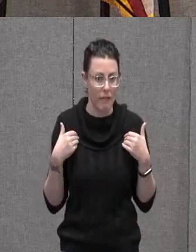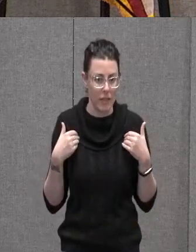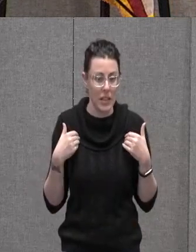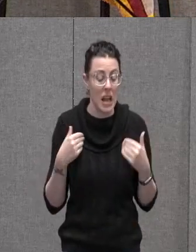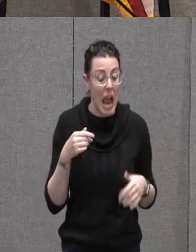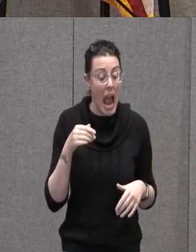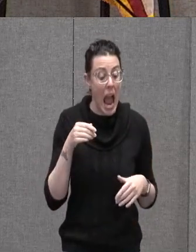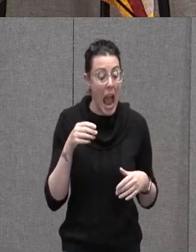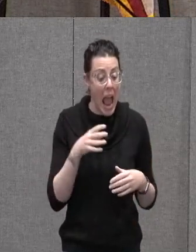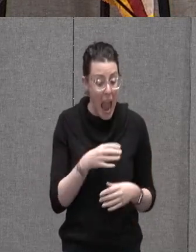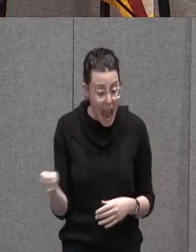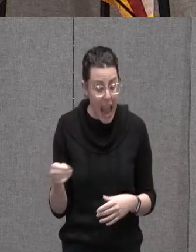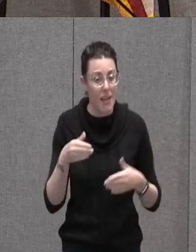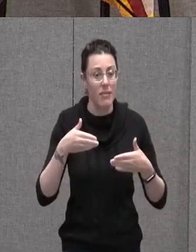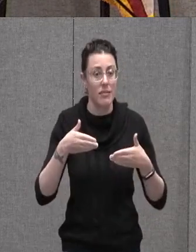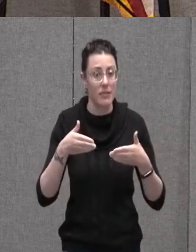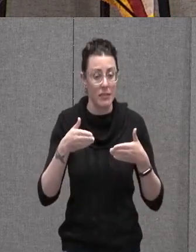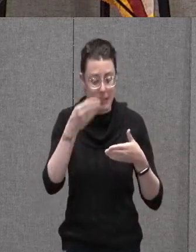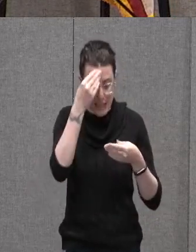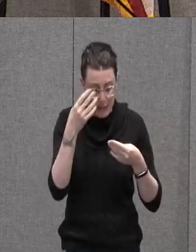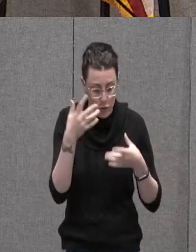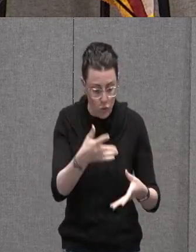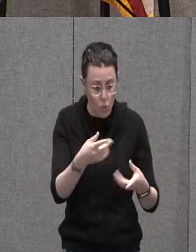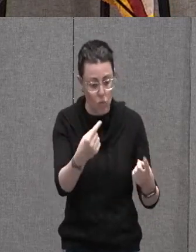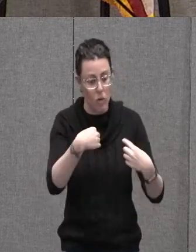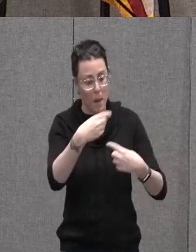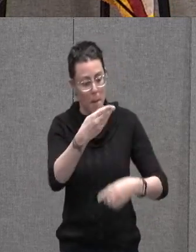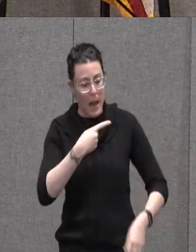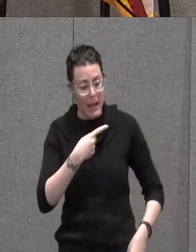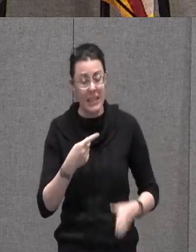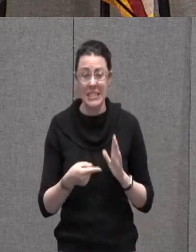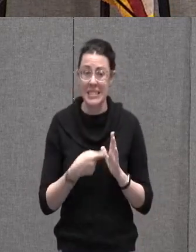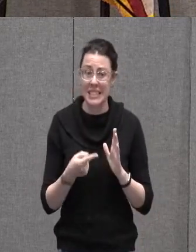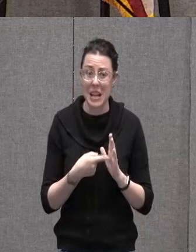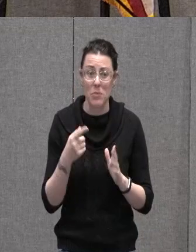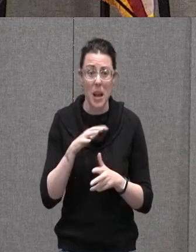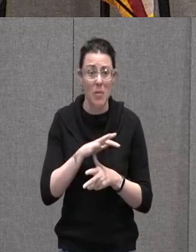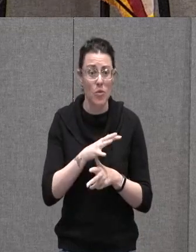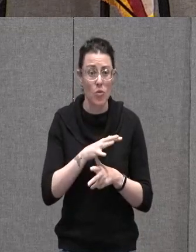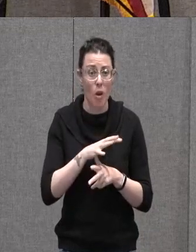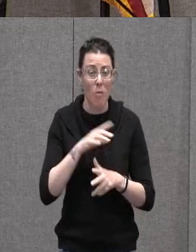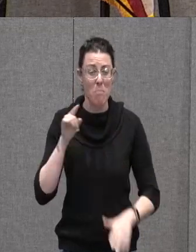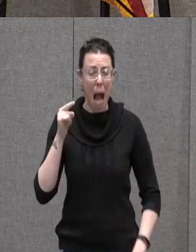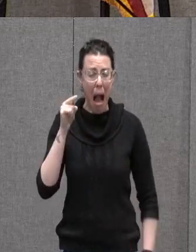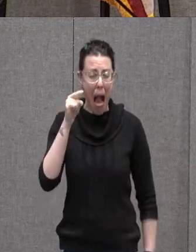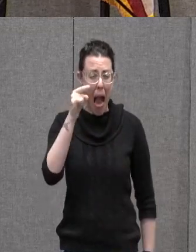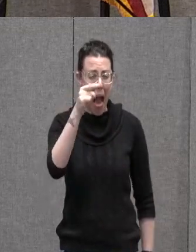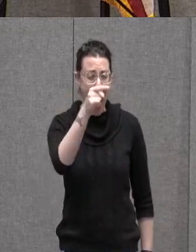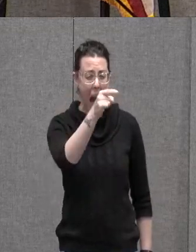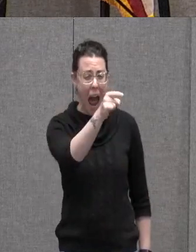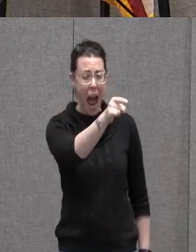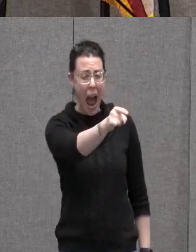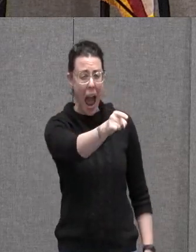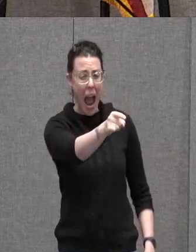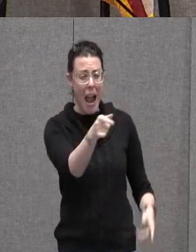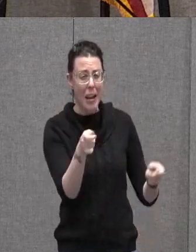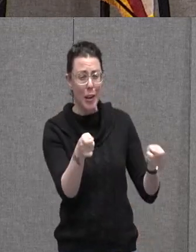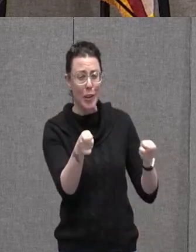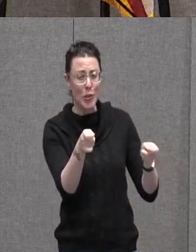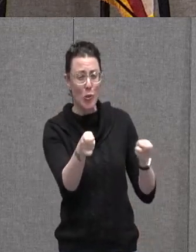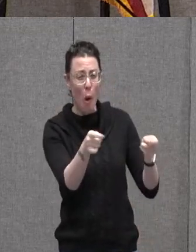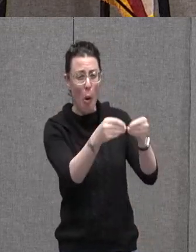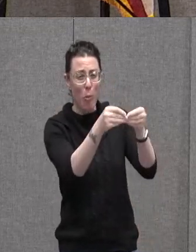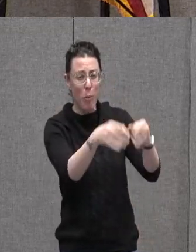drones. super cool. Sometimes a drone can fly off too far and you lose control of it. Oh, we forgot to talk about